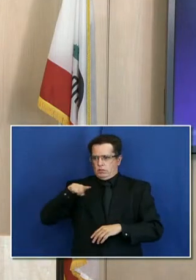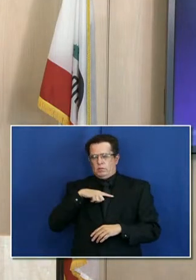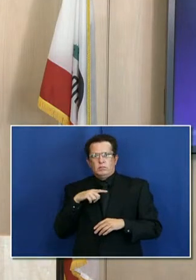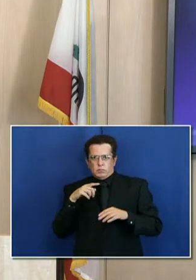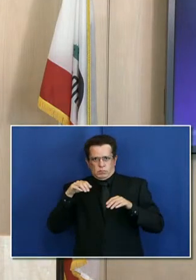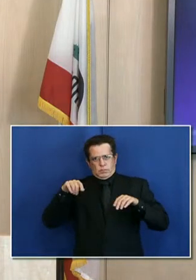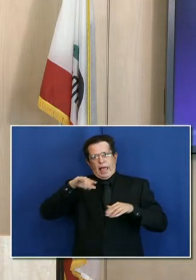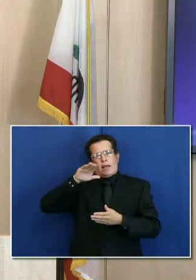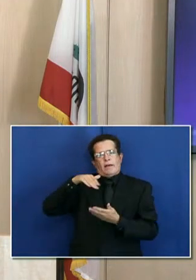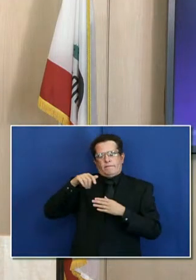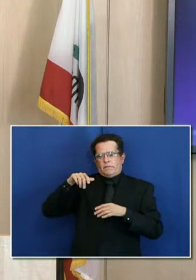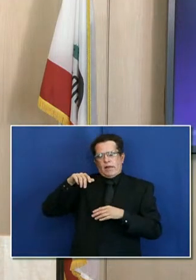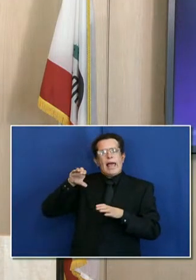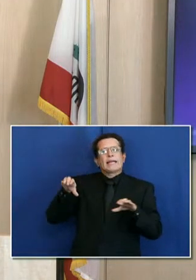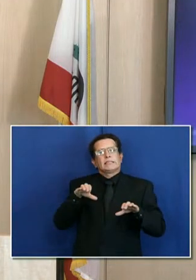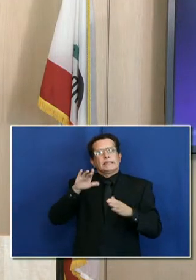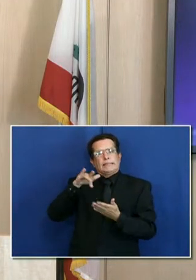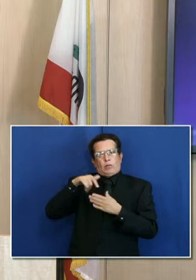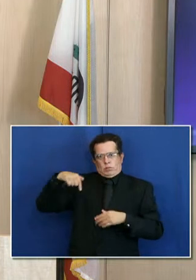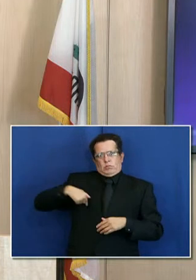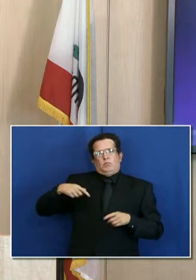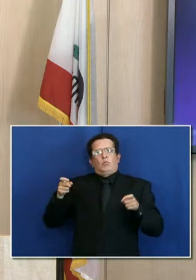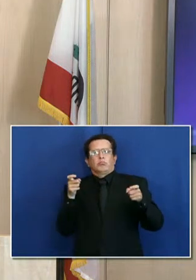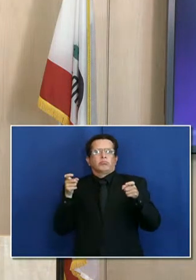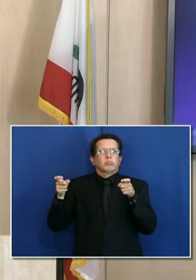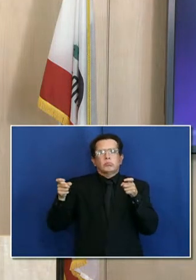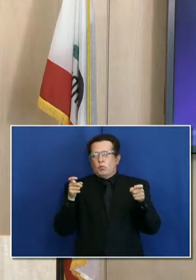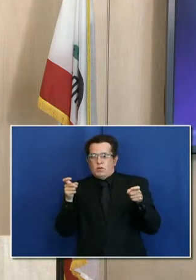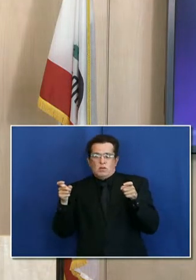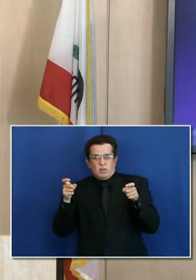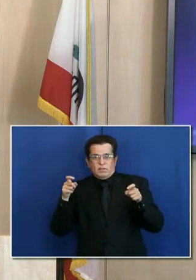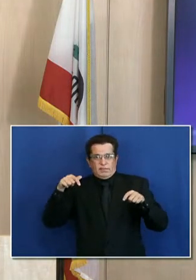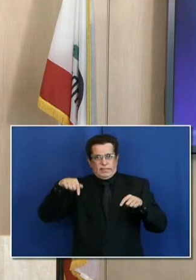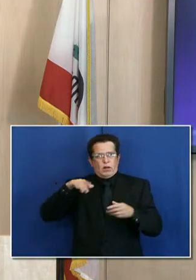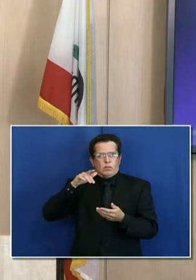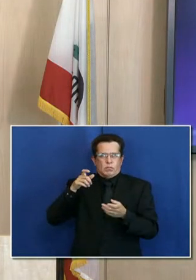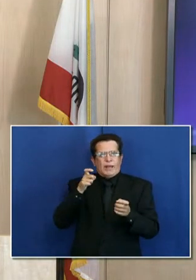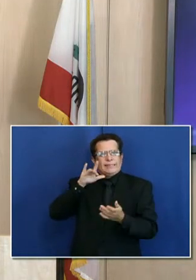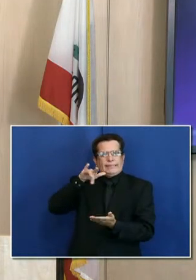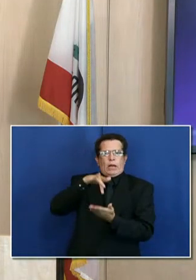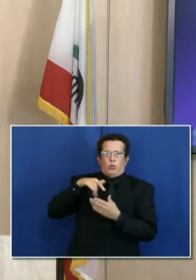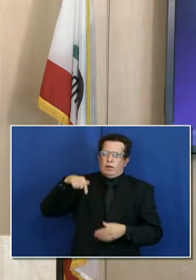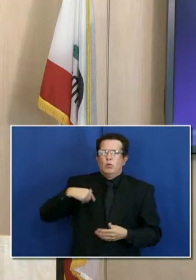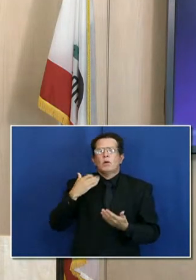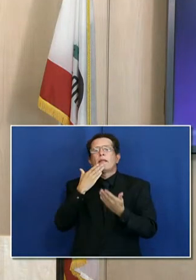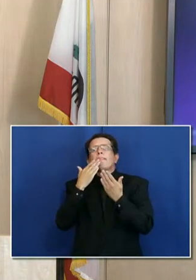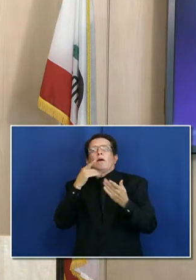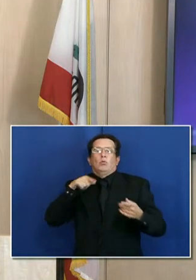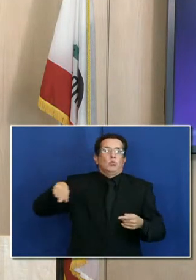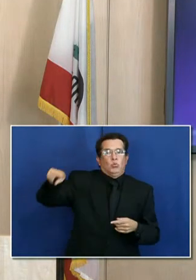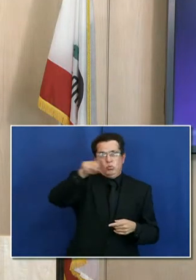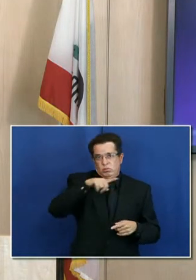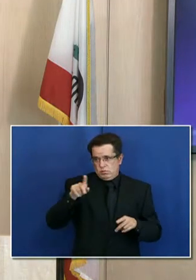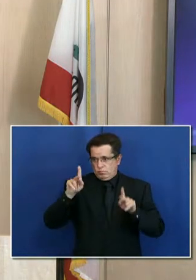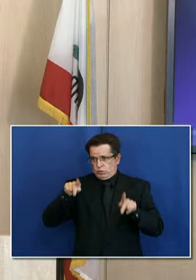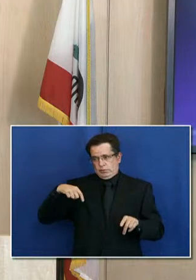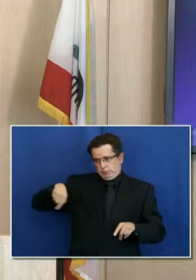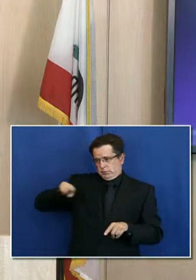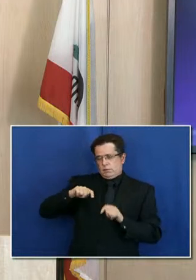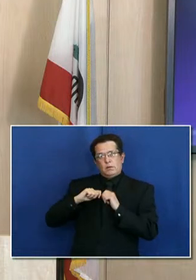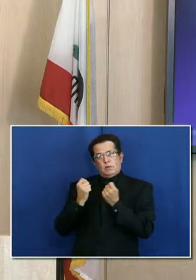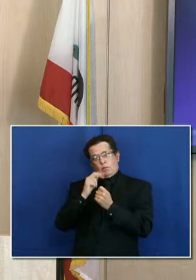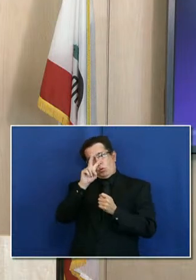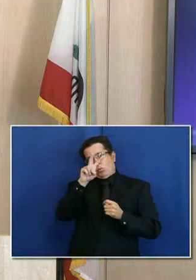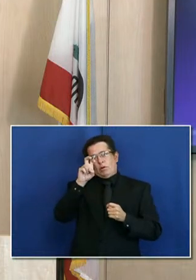the COVID-19 pandemic. And I would like to take a moment to thank all of the individuals who for 200 consecutive days, 7 days a